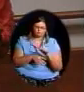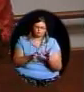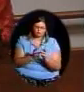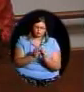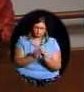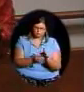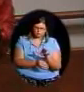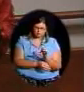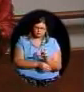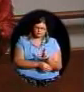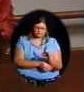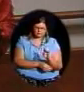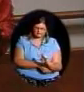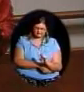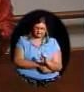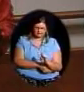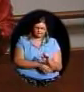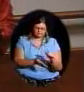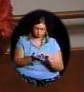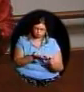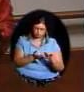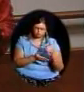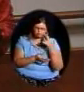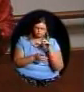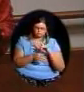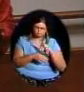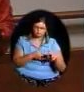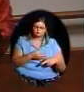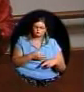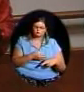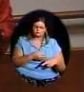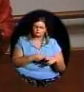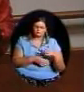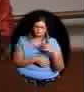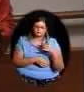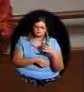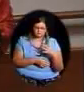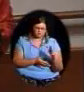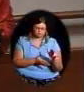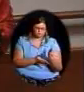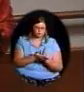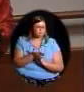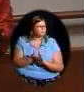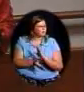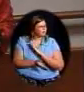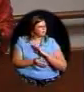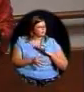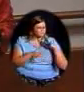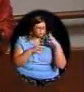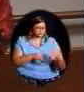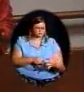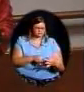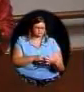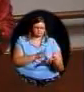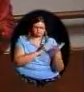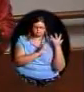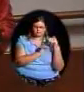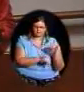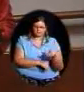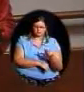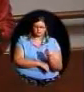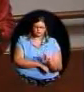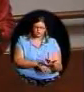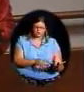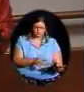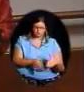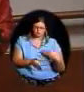student survey results that was a part of a board decision back in January to administer.